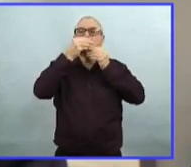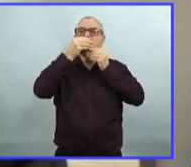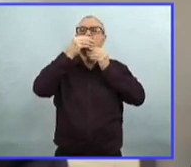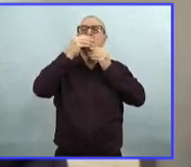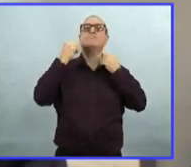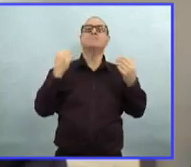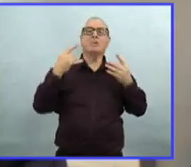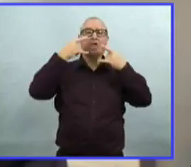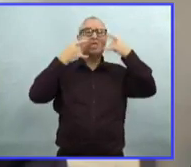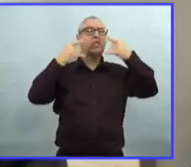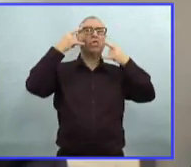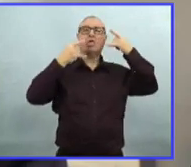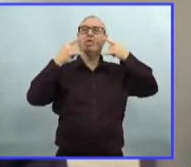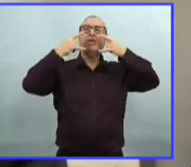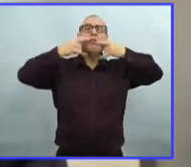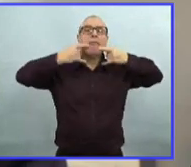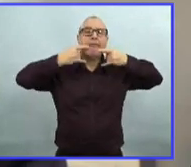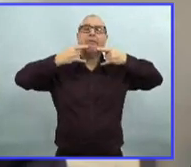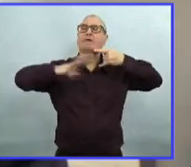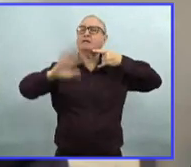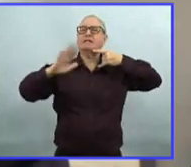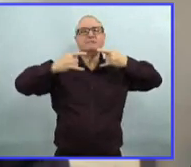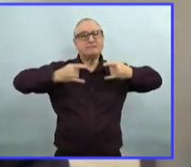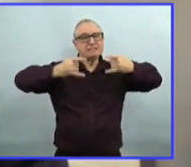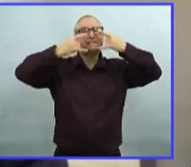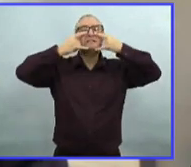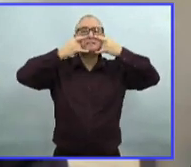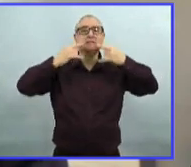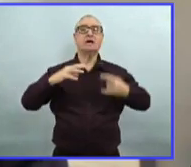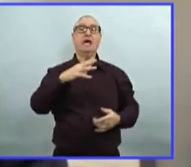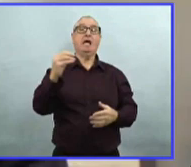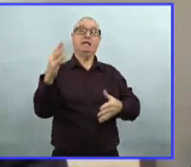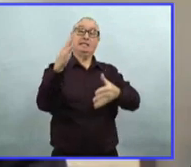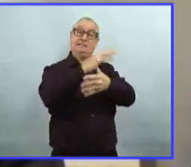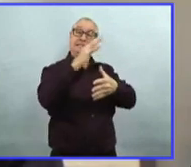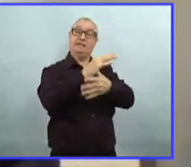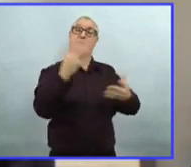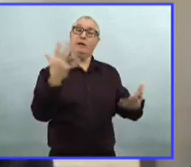for, get vaccinated as soon as possible.